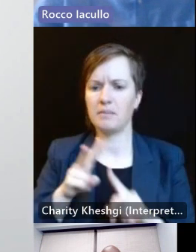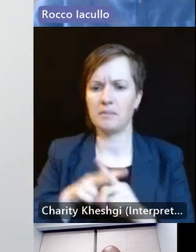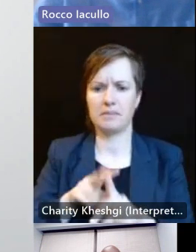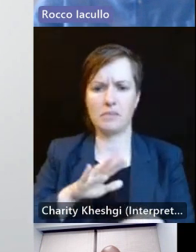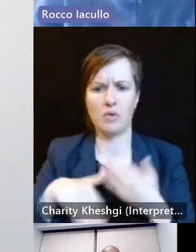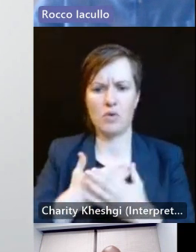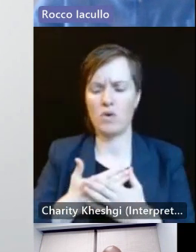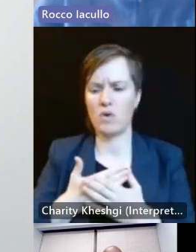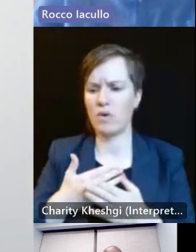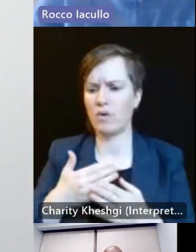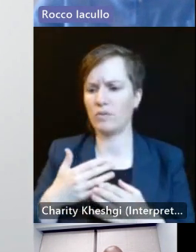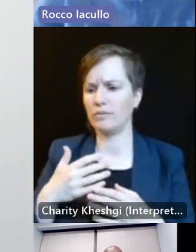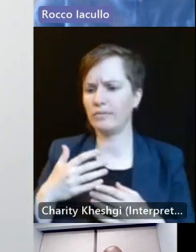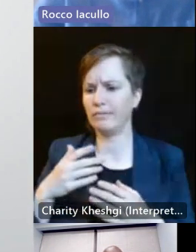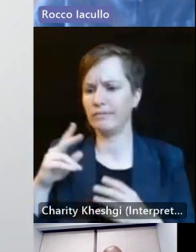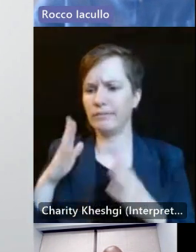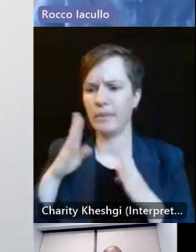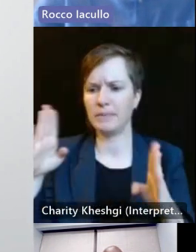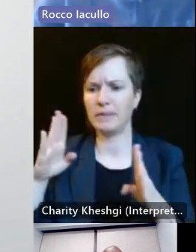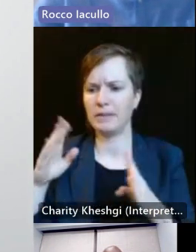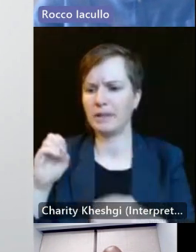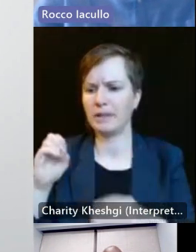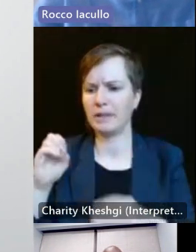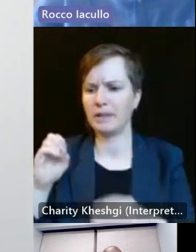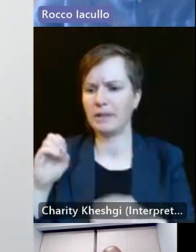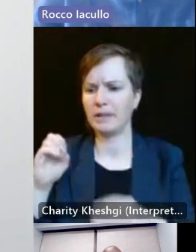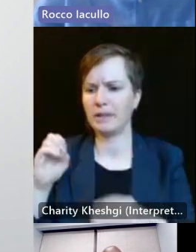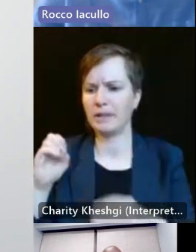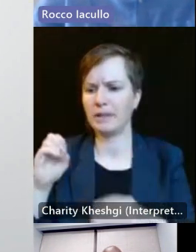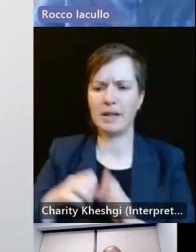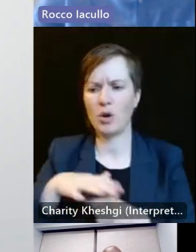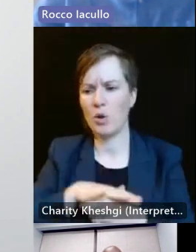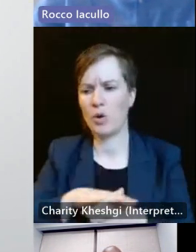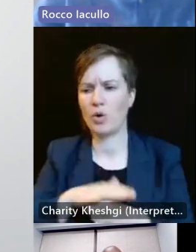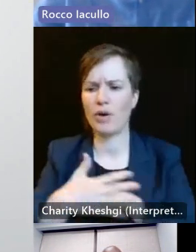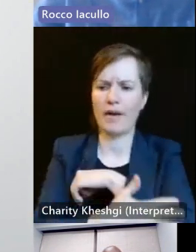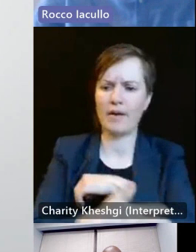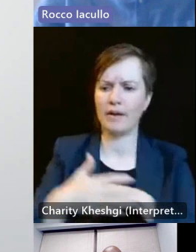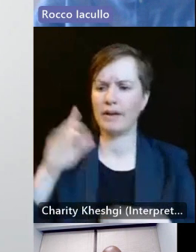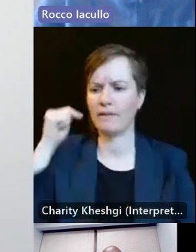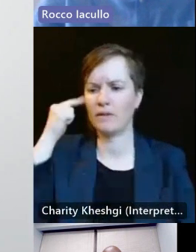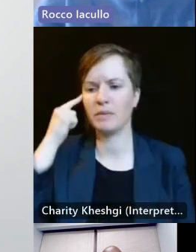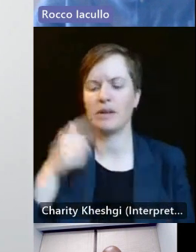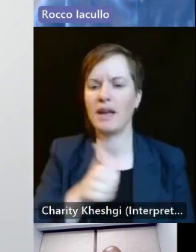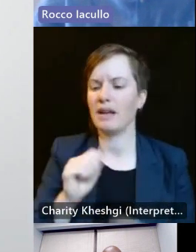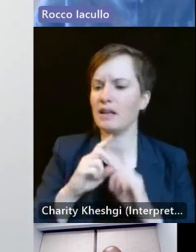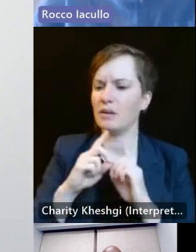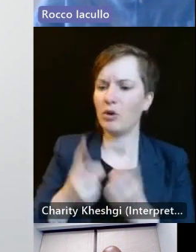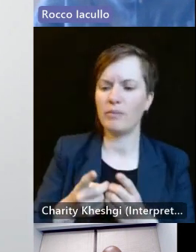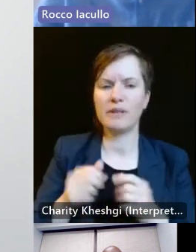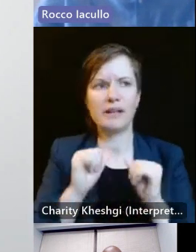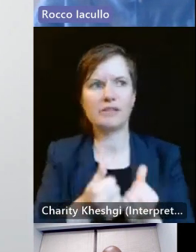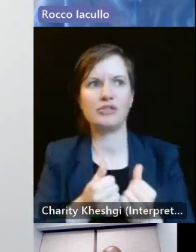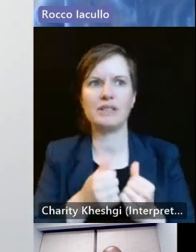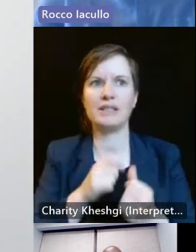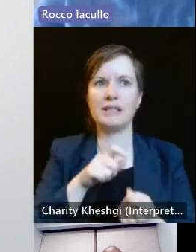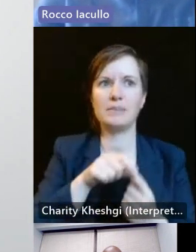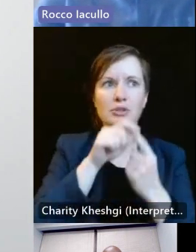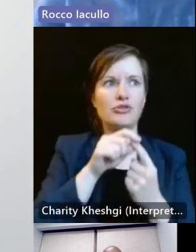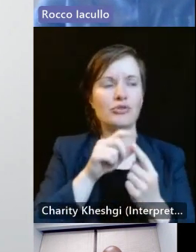local governments, and any department, agency, special purpose district, or other